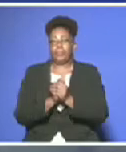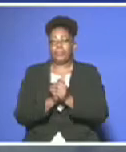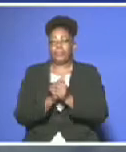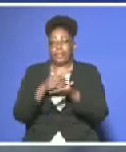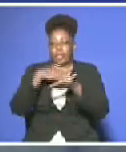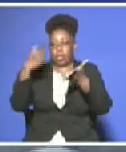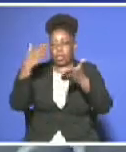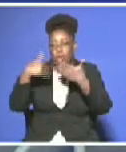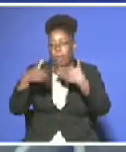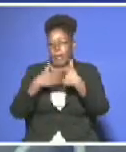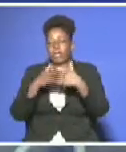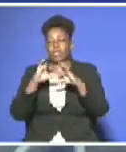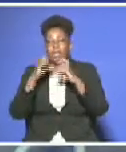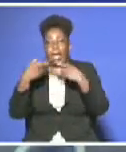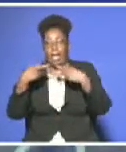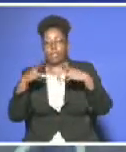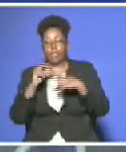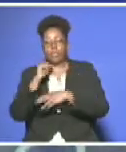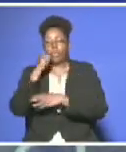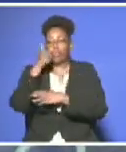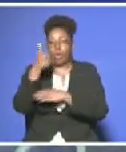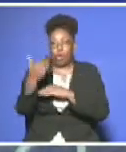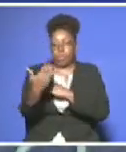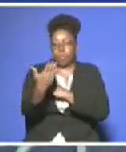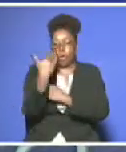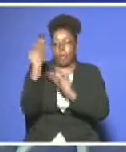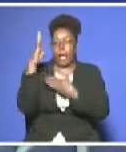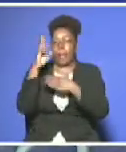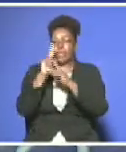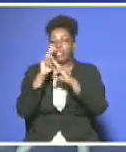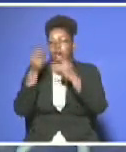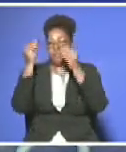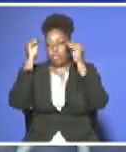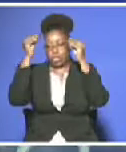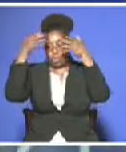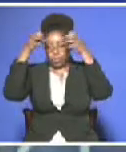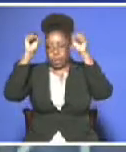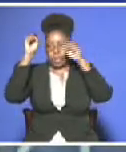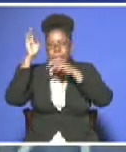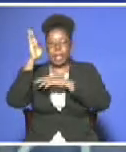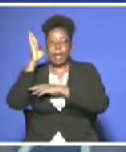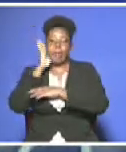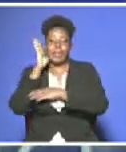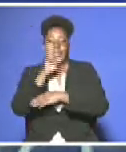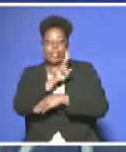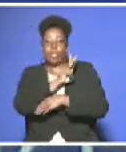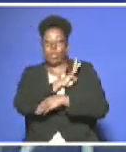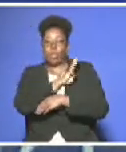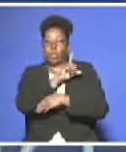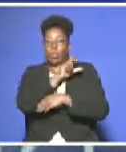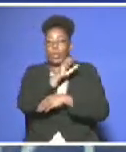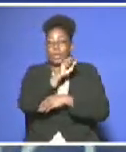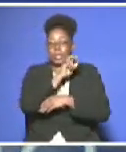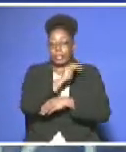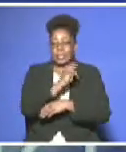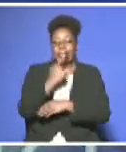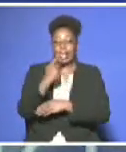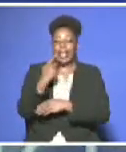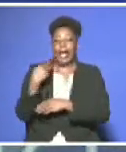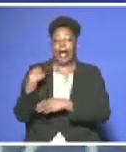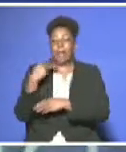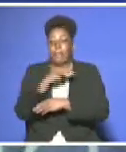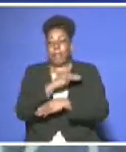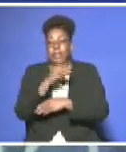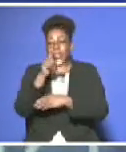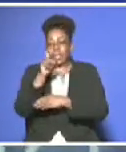Well, as students head back to the classrooms tomorrow morning, Bahamas Union of Teachers President Belinda Wilson's urging her members to ensure the